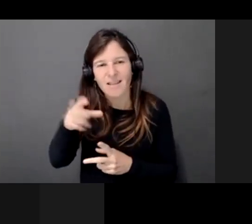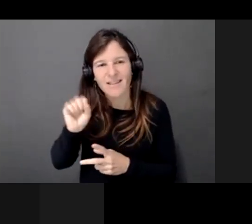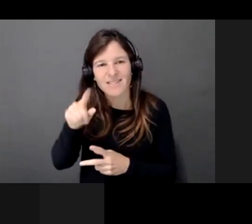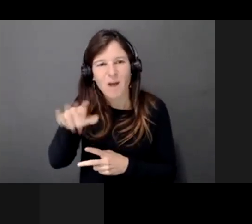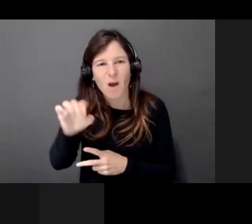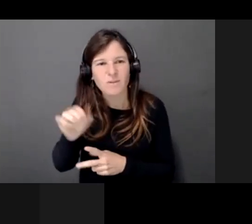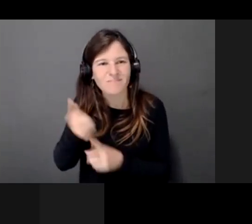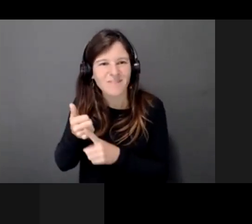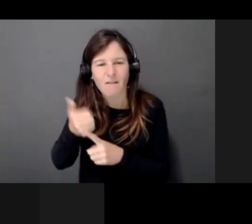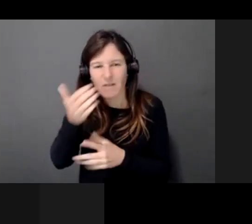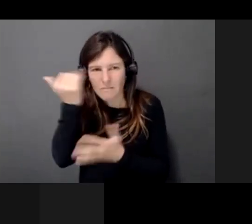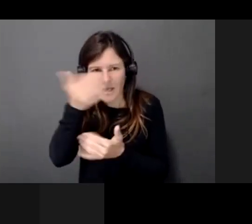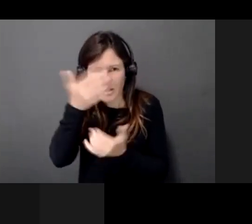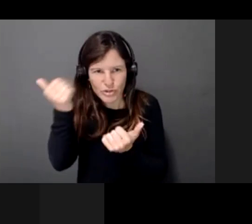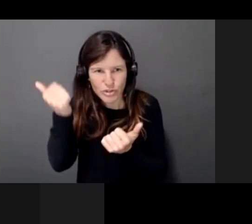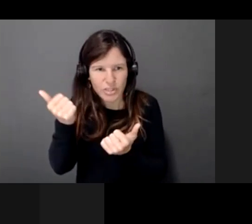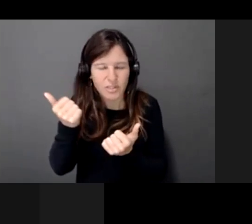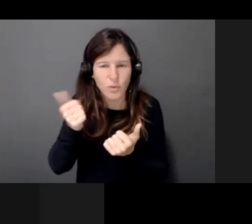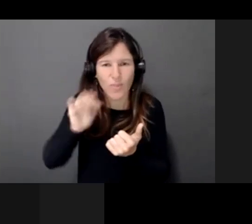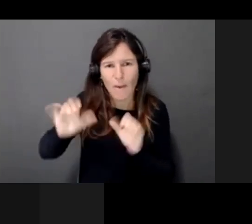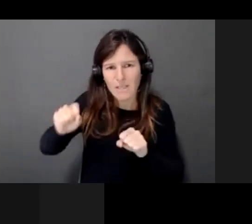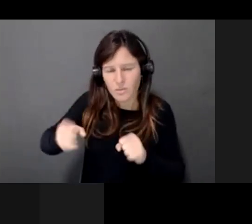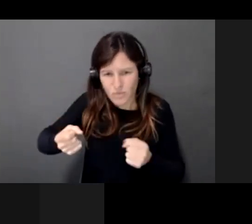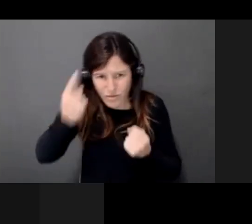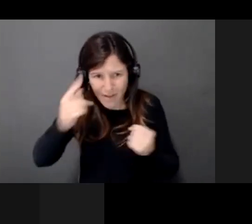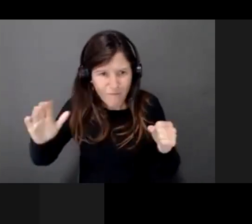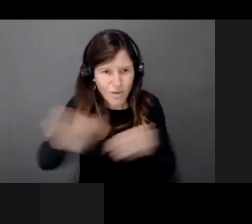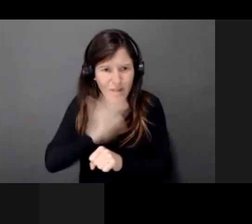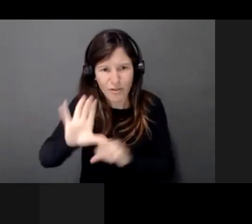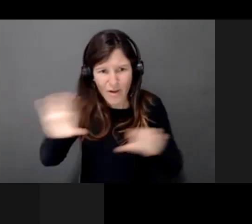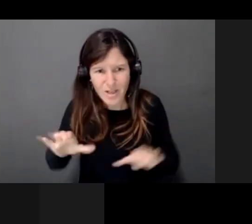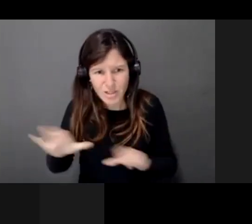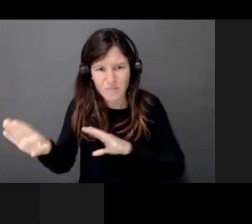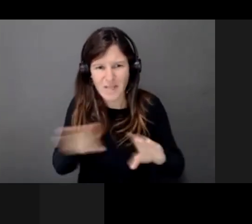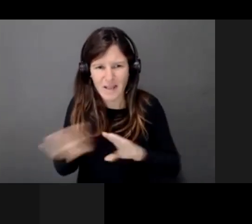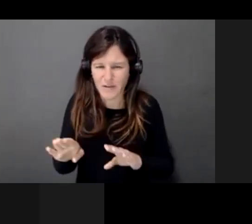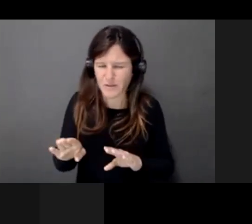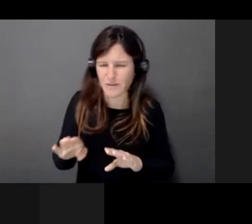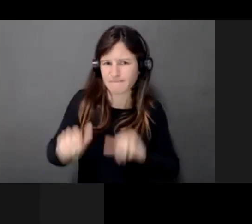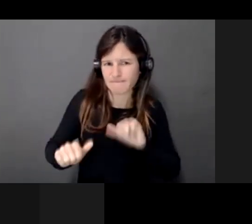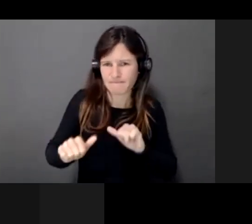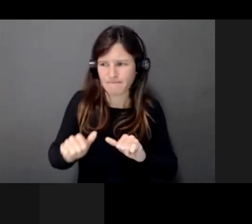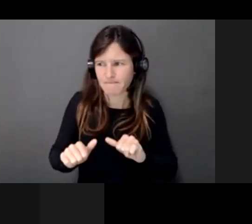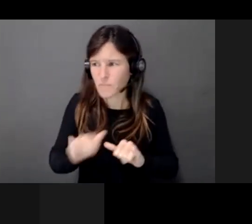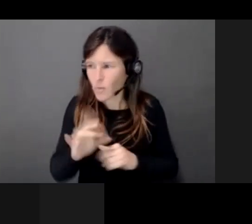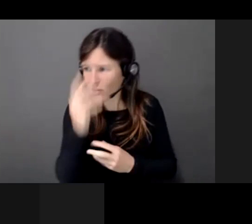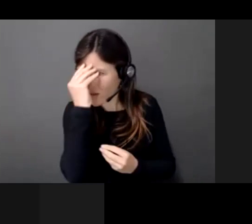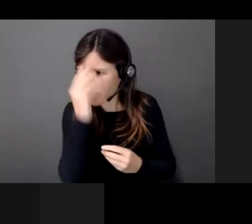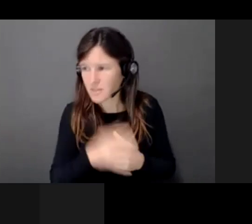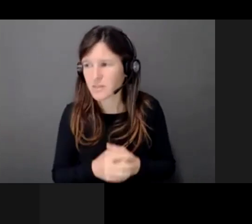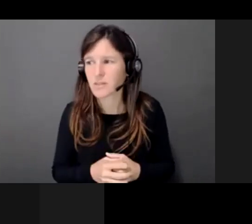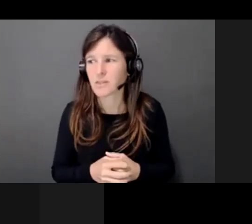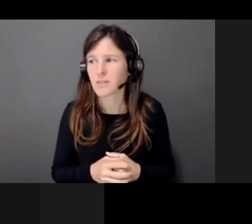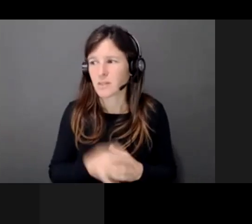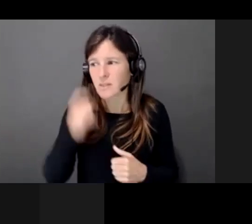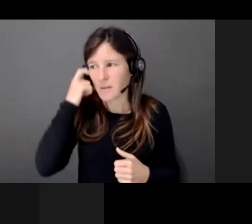situation could be questioned. Jason, your thoughts? Well, I have to preface this, and in fairness, not trying to dodge anything,